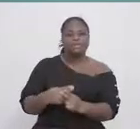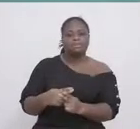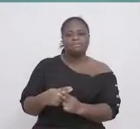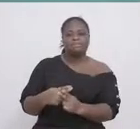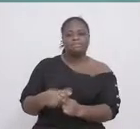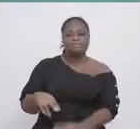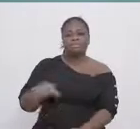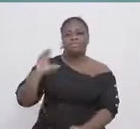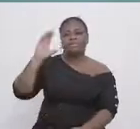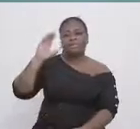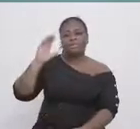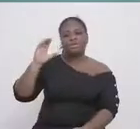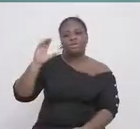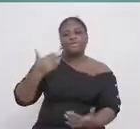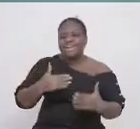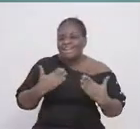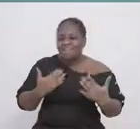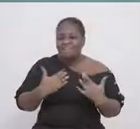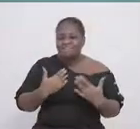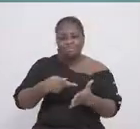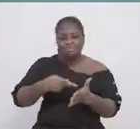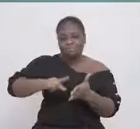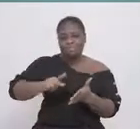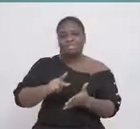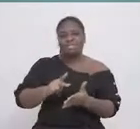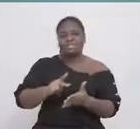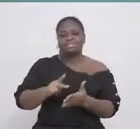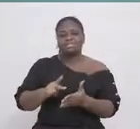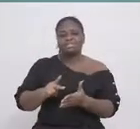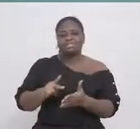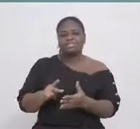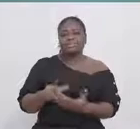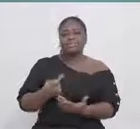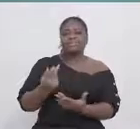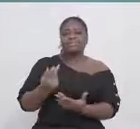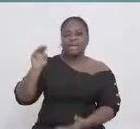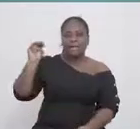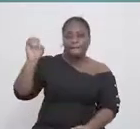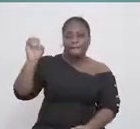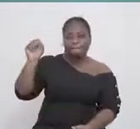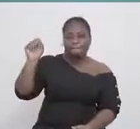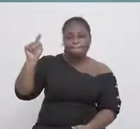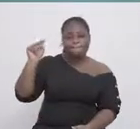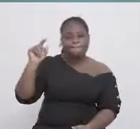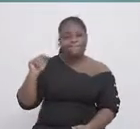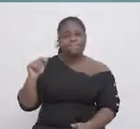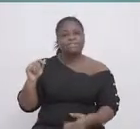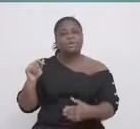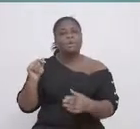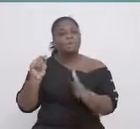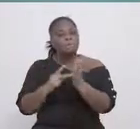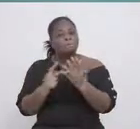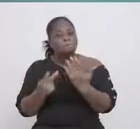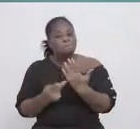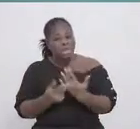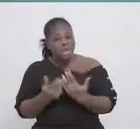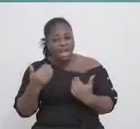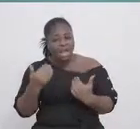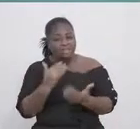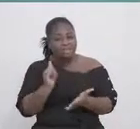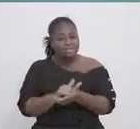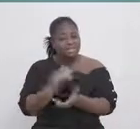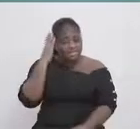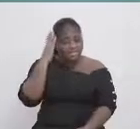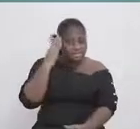Limited, and I was privileged to be part of the Soronko cohorts of the pre-MEST program. Being in that experience gave